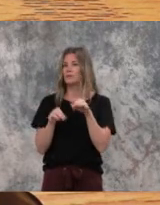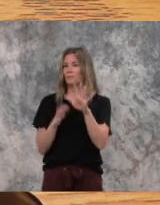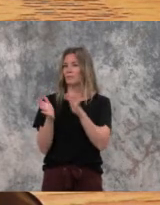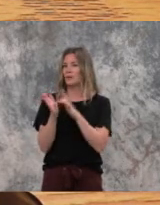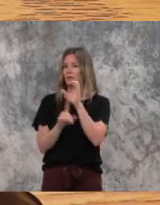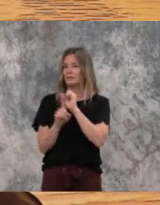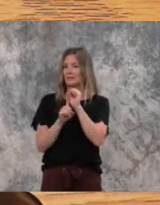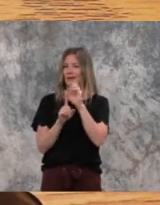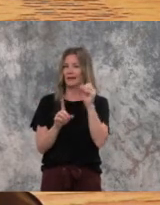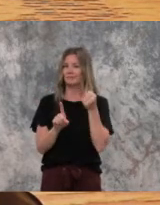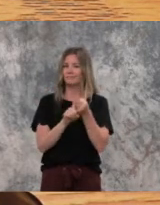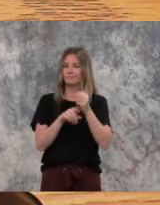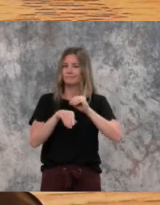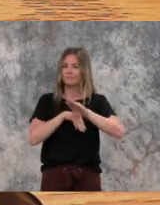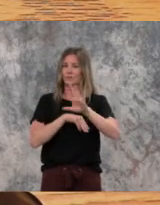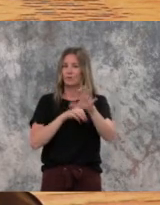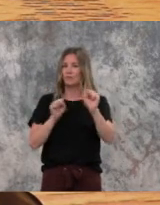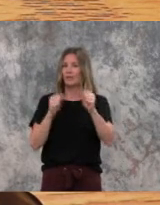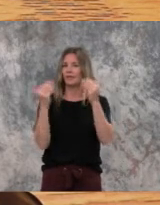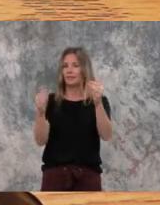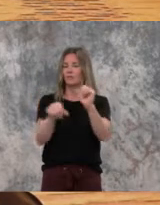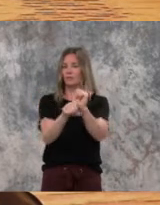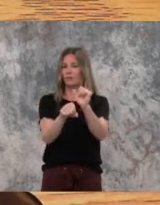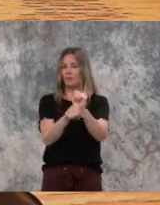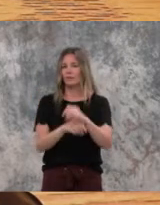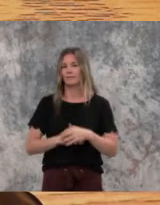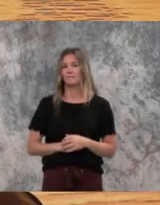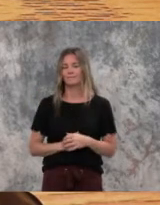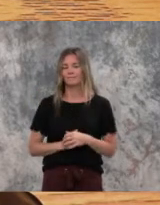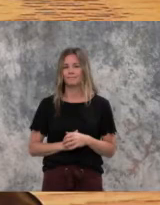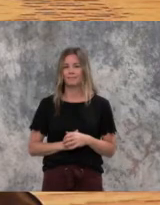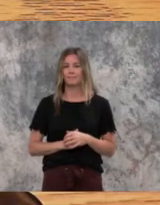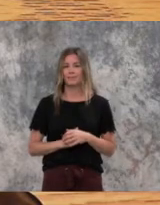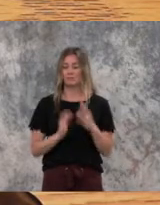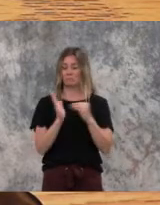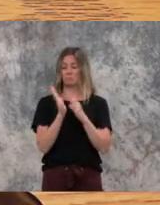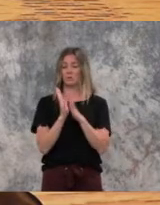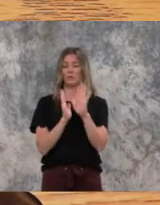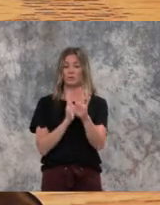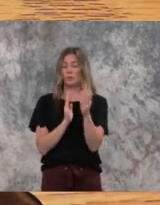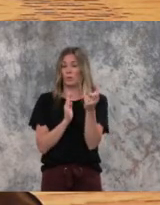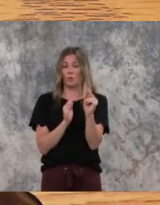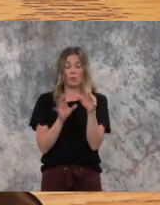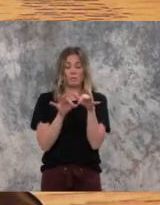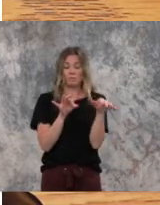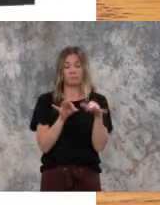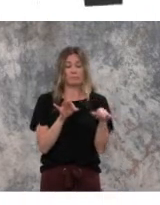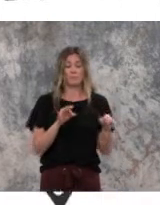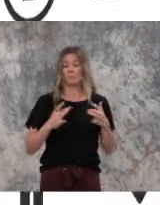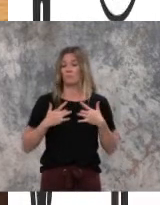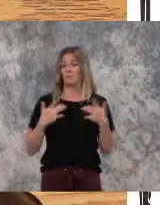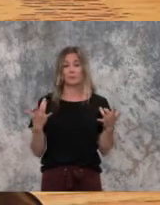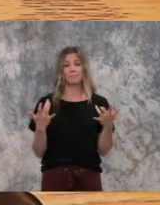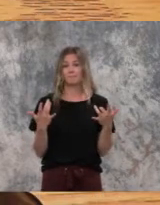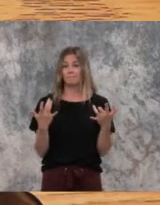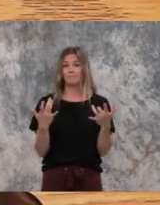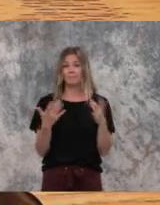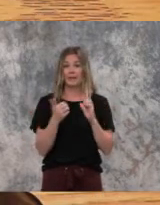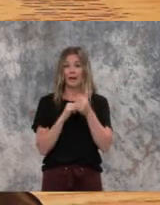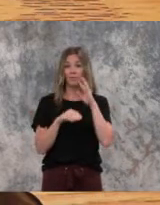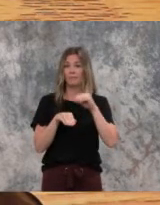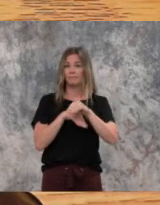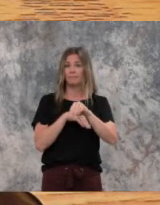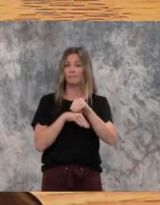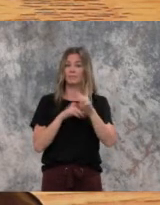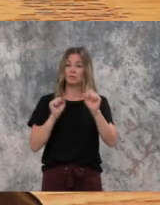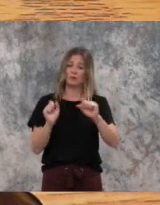condition and the impact it has on your ability to work. You just write in your own words what is going on and how it affects your